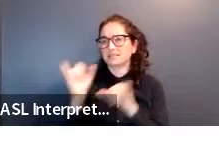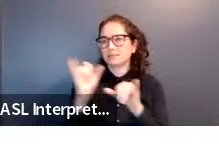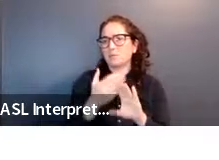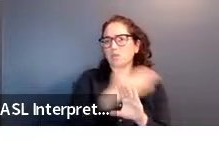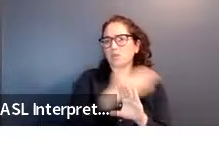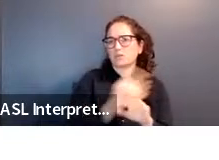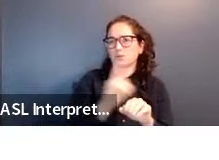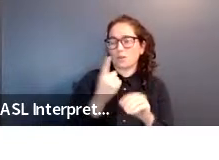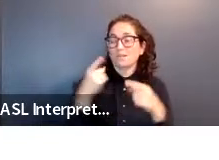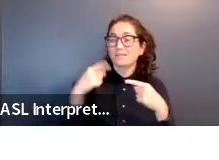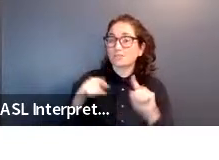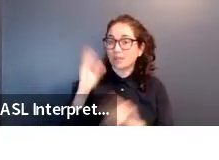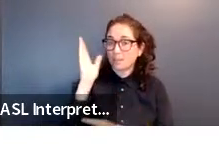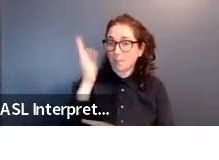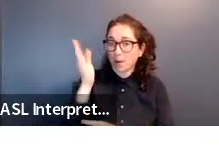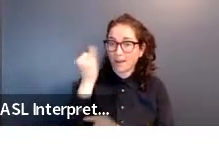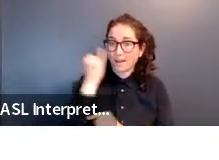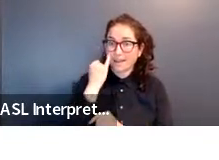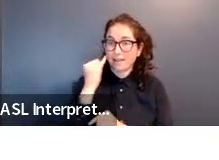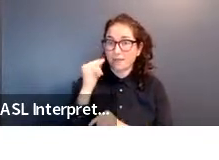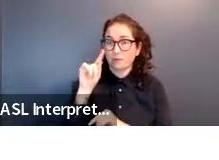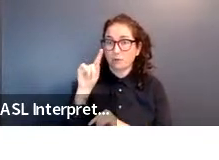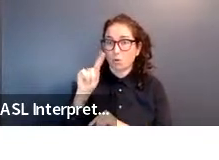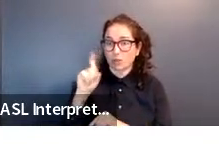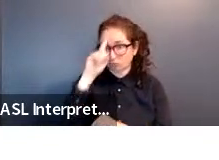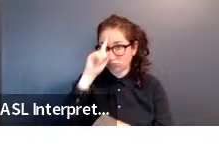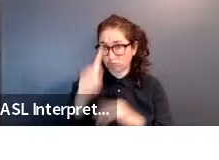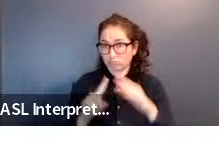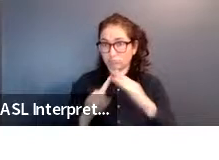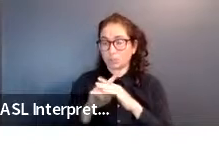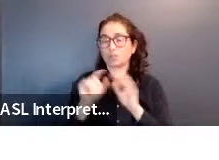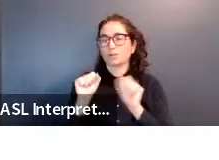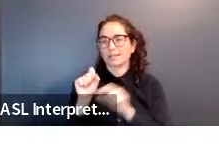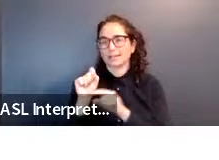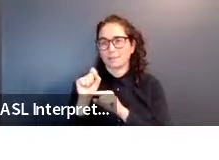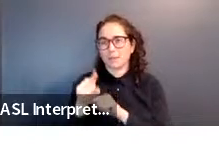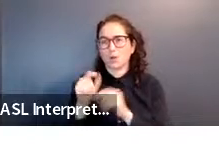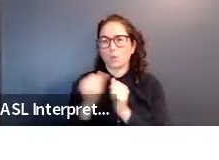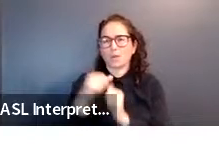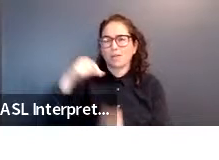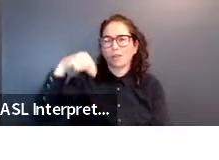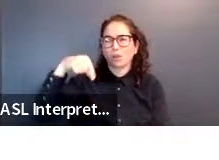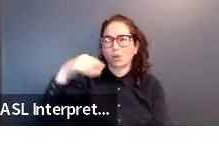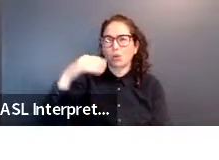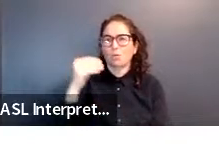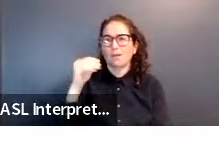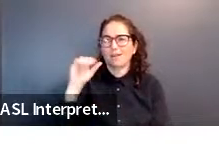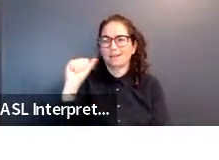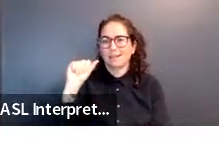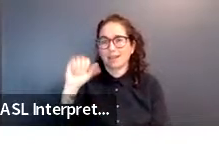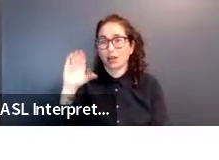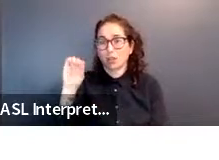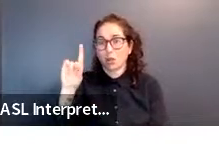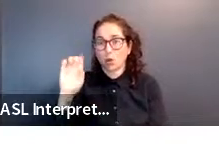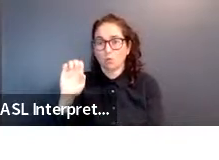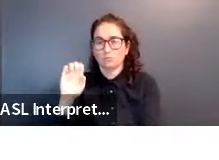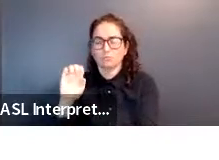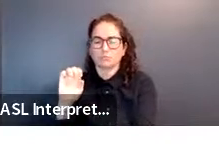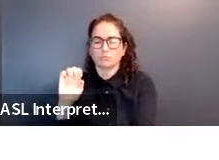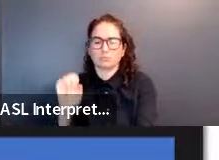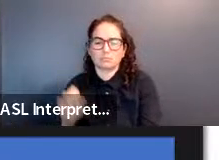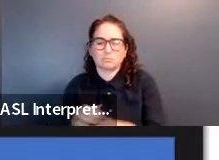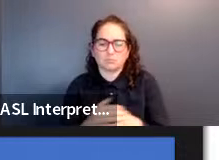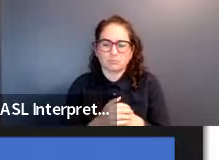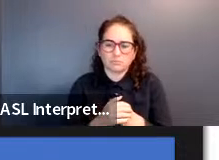During the presentation, if a question comes to mind, you can submit it by using the Q&A code. If you can go to the next slide, please.